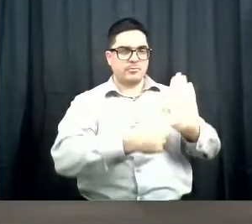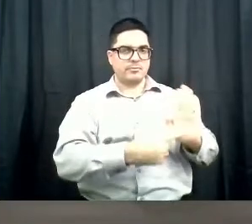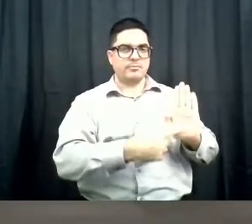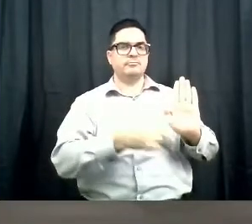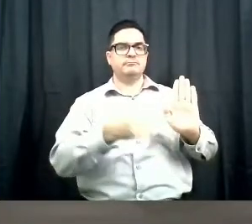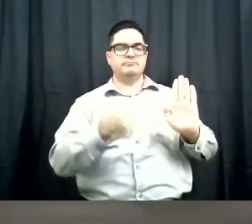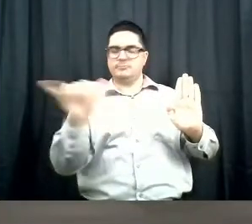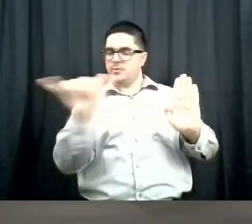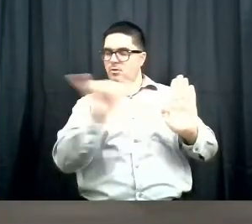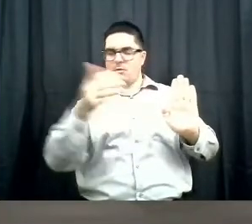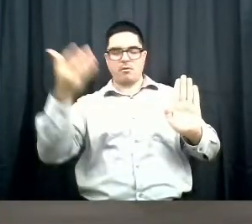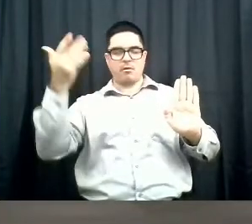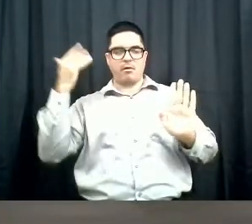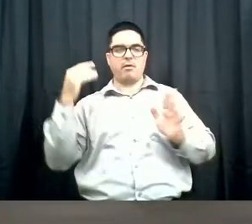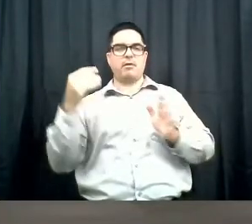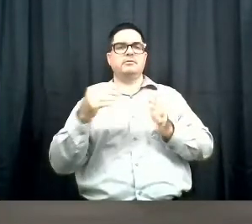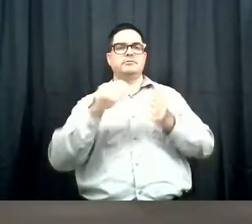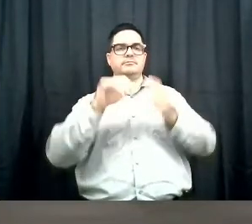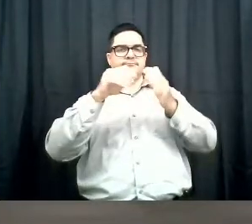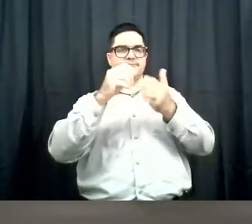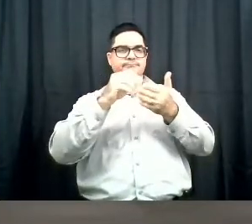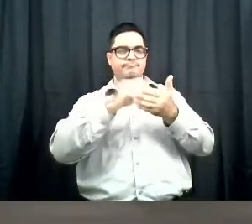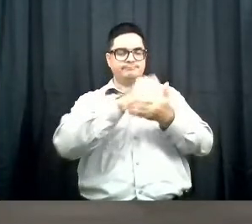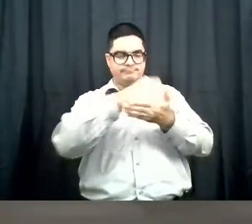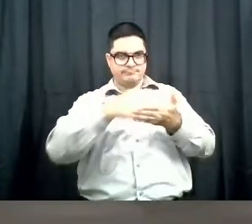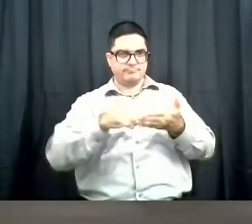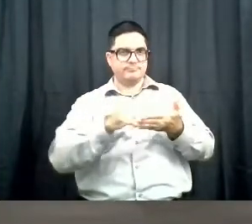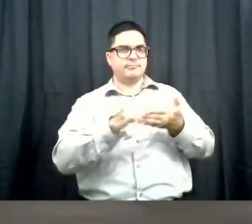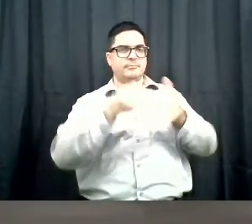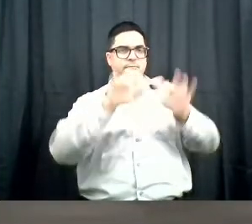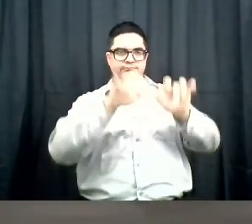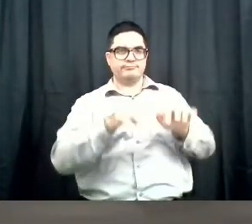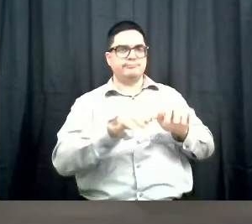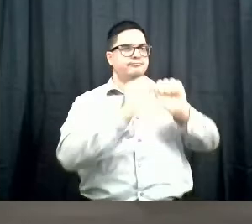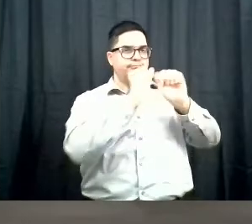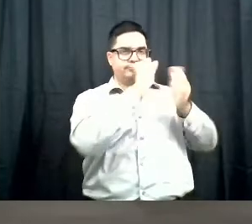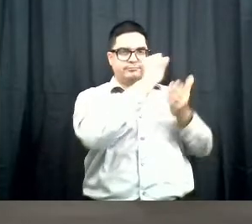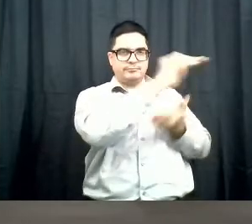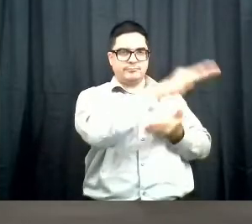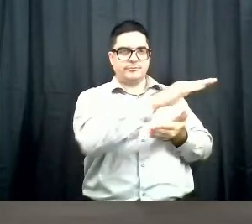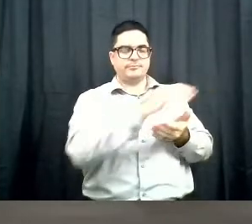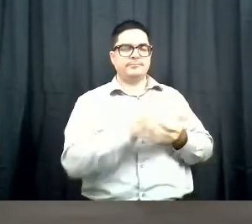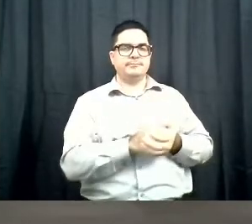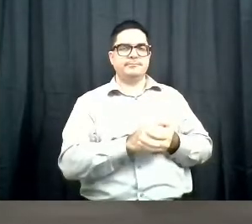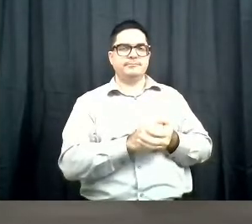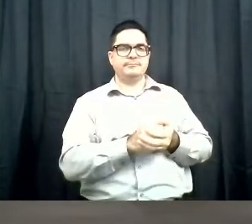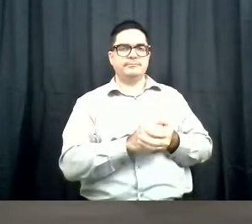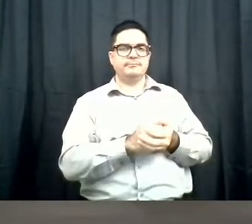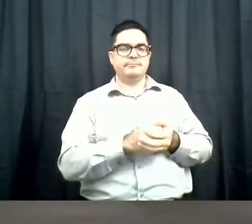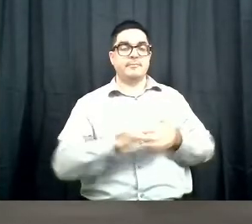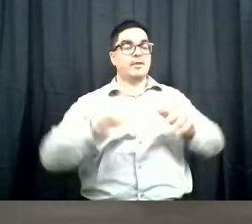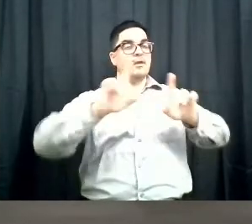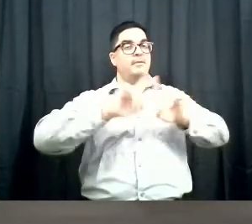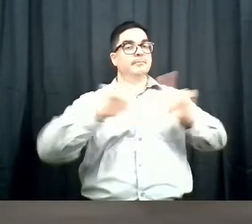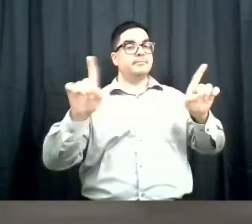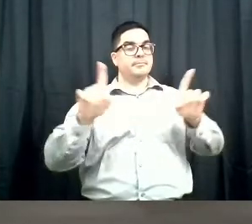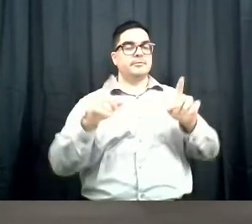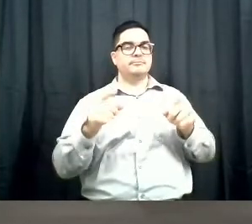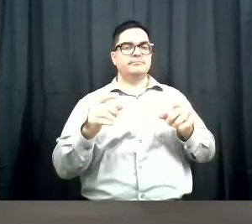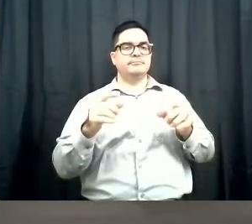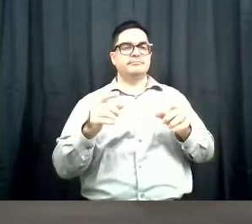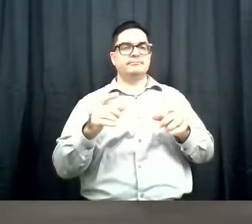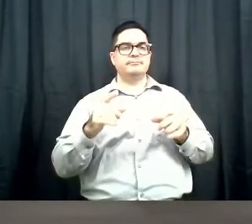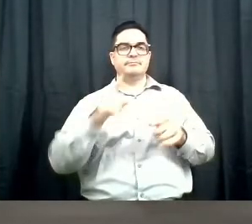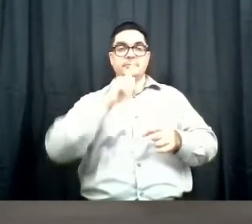regarding this matter. However, to ensure public employees' rights and to provide certainty to the ongoing processes in the